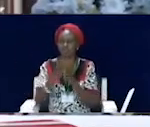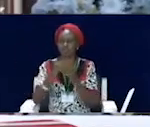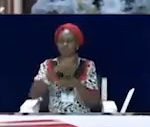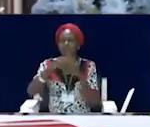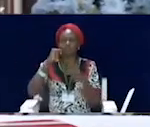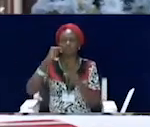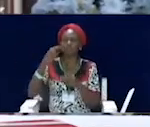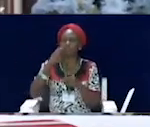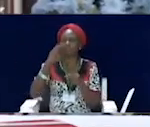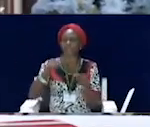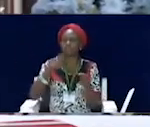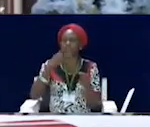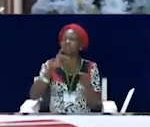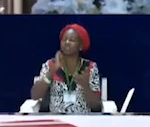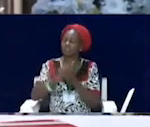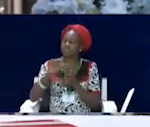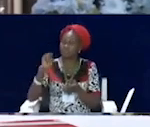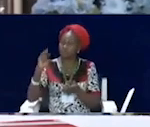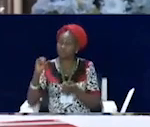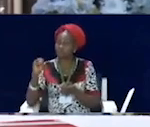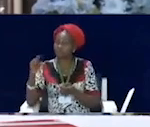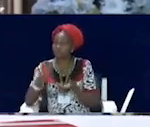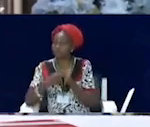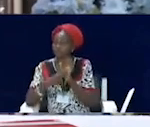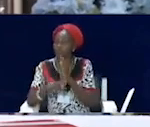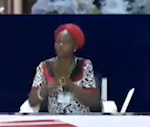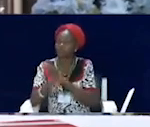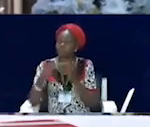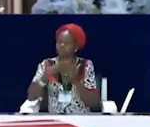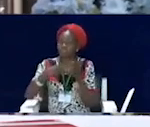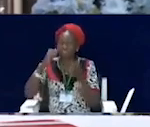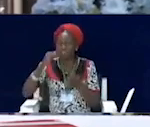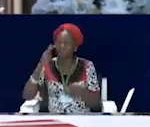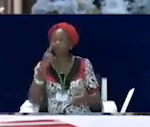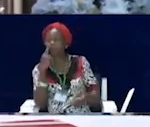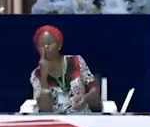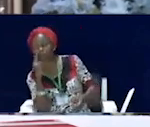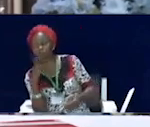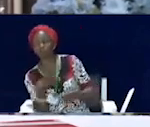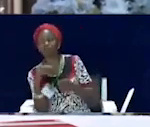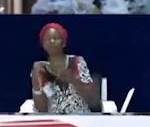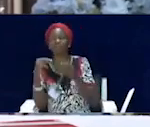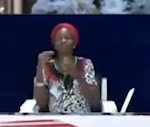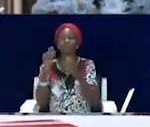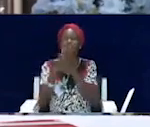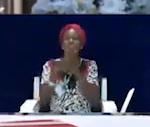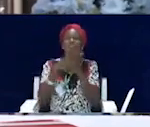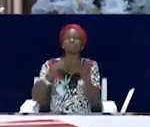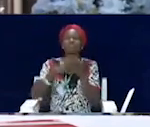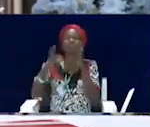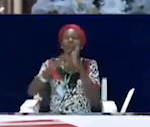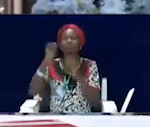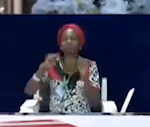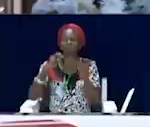was quoting it, I said, is that so? You mean this girl saw my note? The Holy Spirit must have showed it to her.